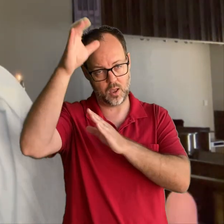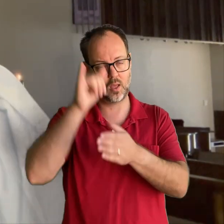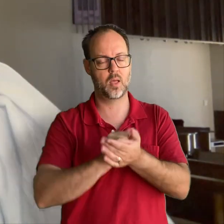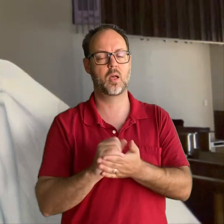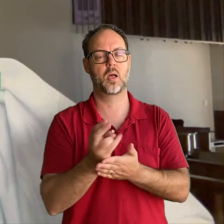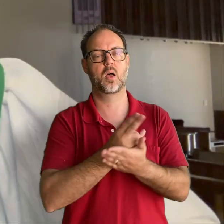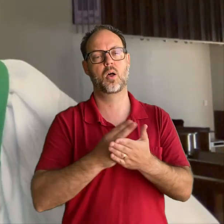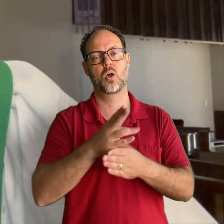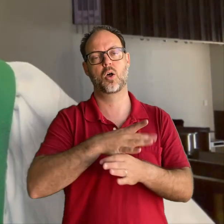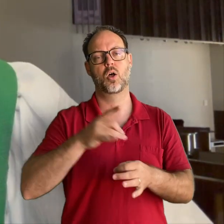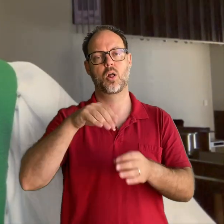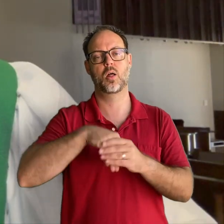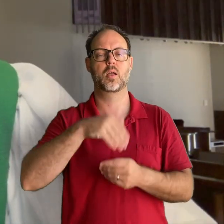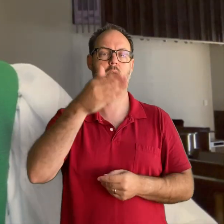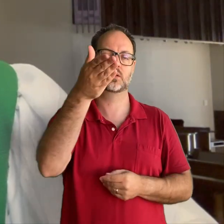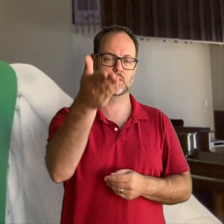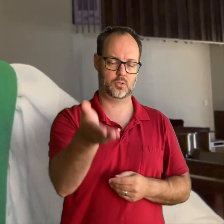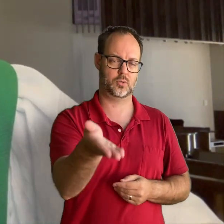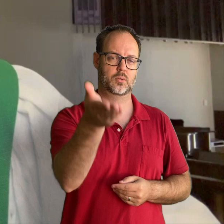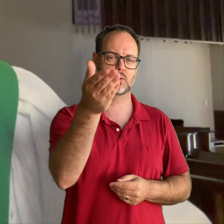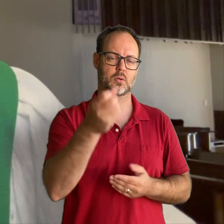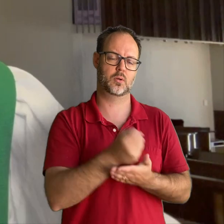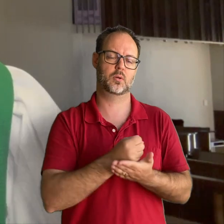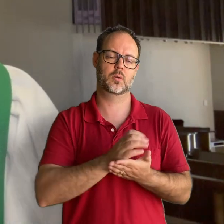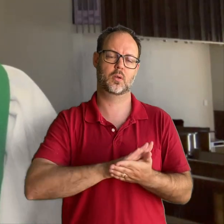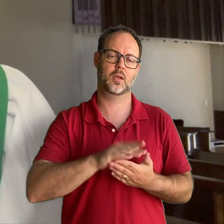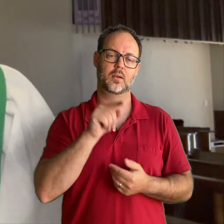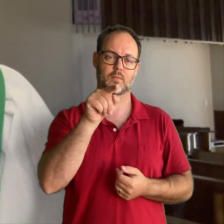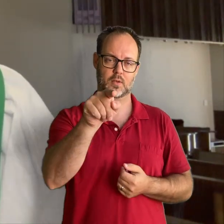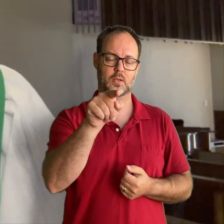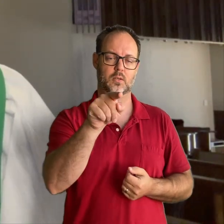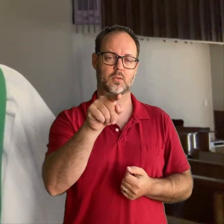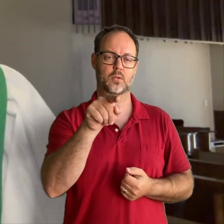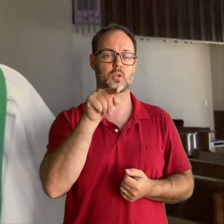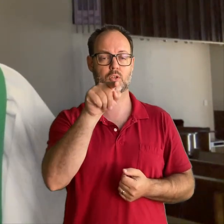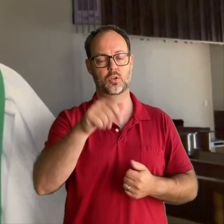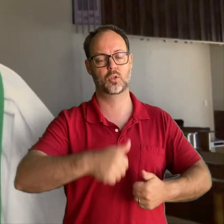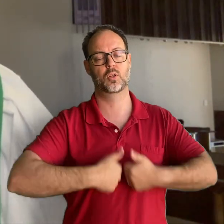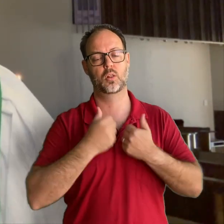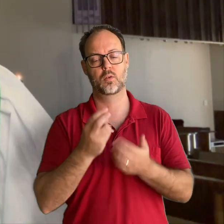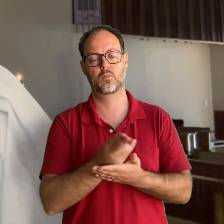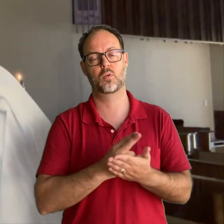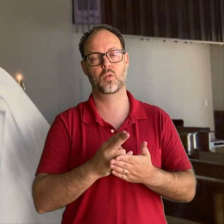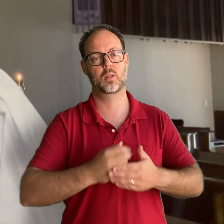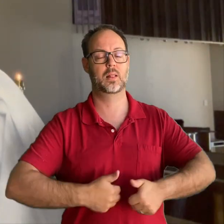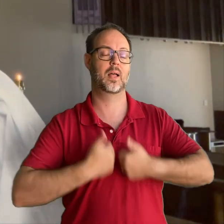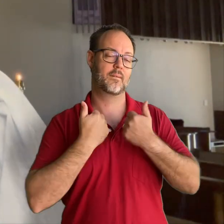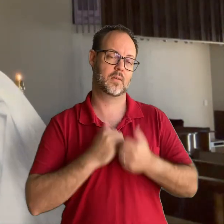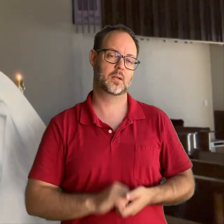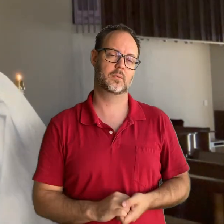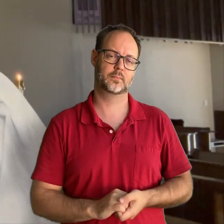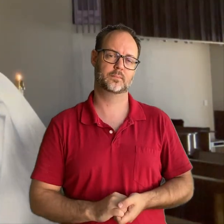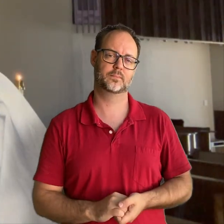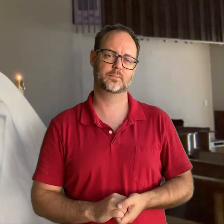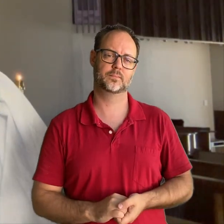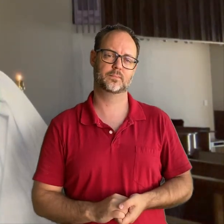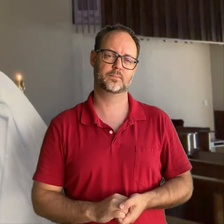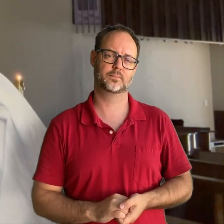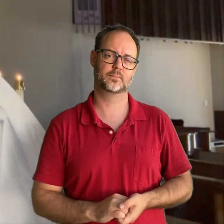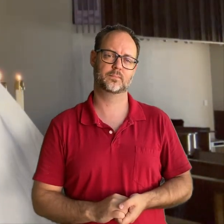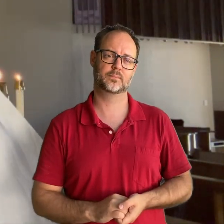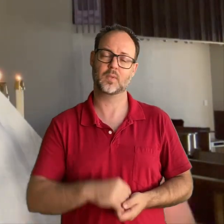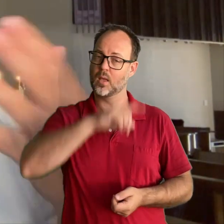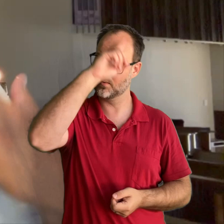it's the Holy Spirit within you, sanctifying you so that you live a holy life. And